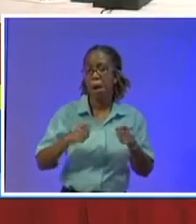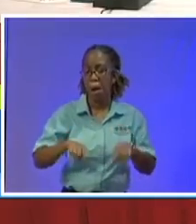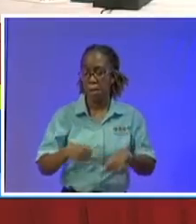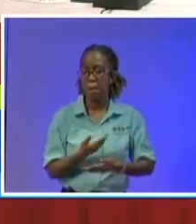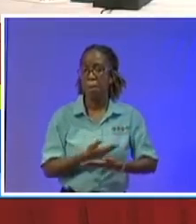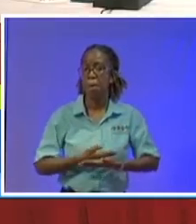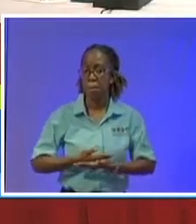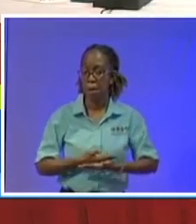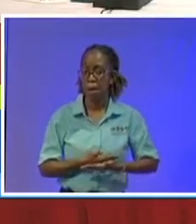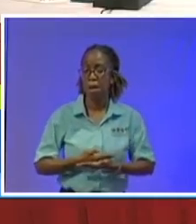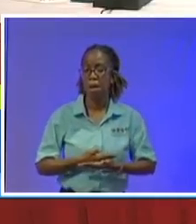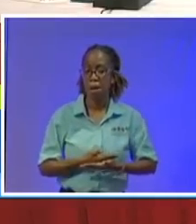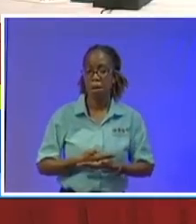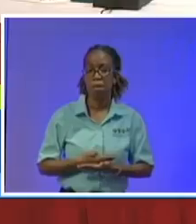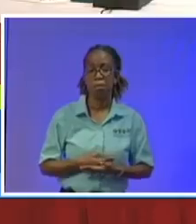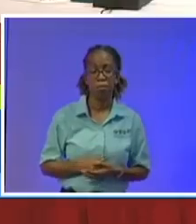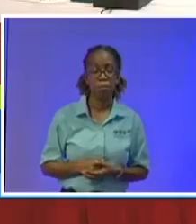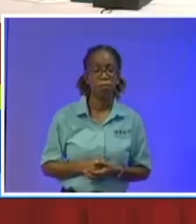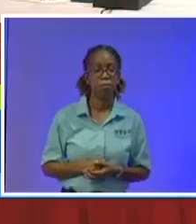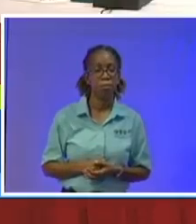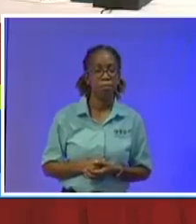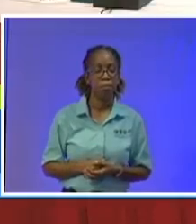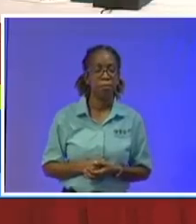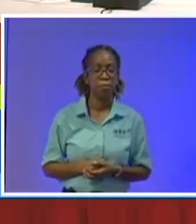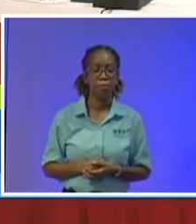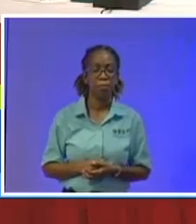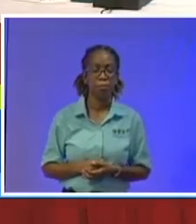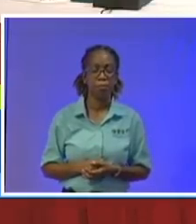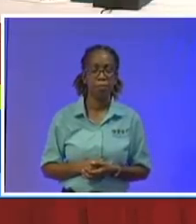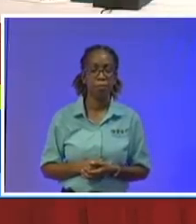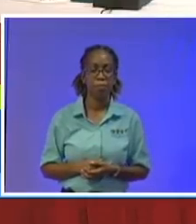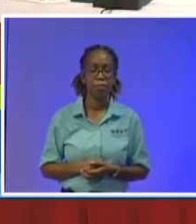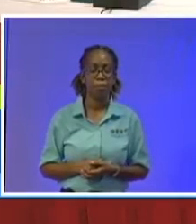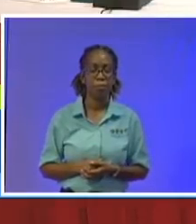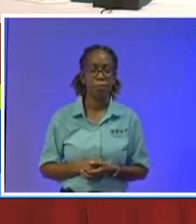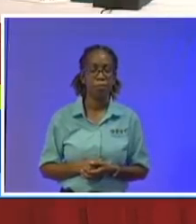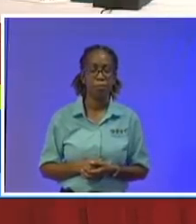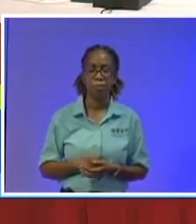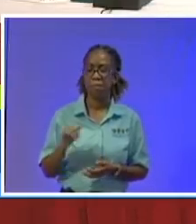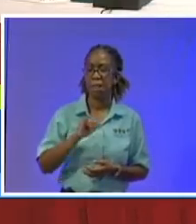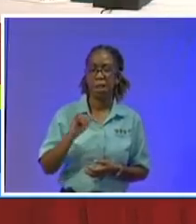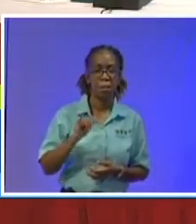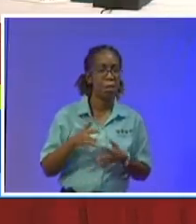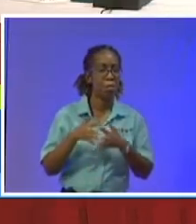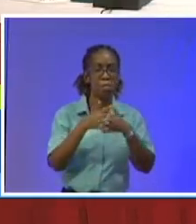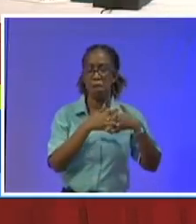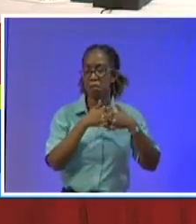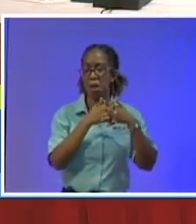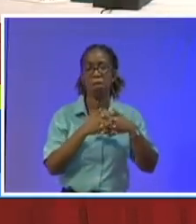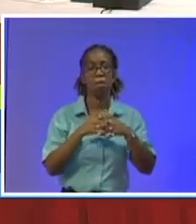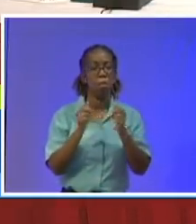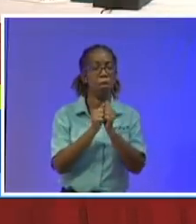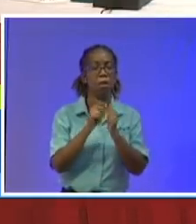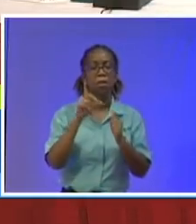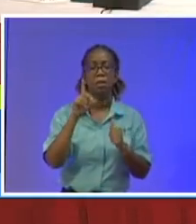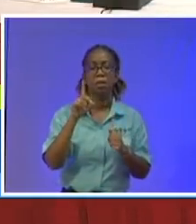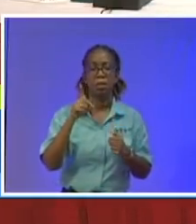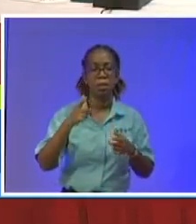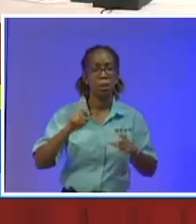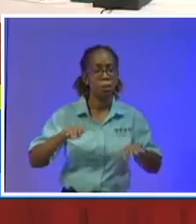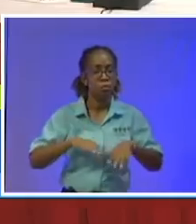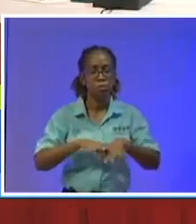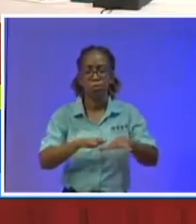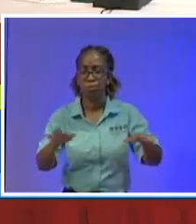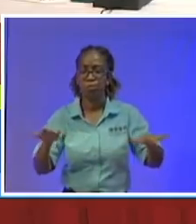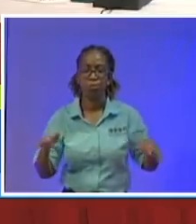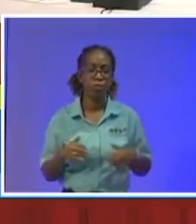same trend that where increases in cases in children are happening in the United States with the Delta variant. So I'm just wondering, will the ministry